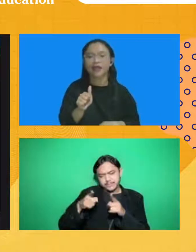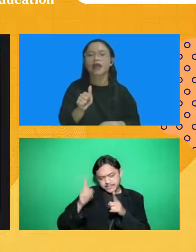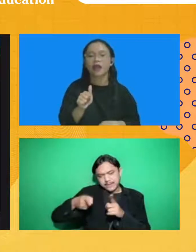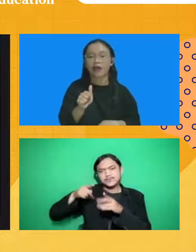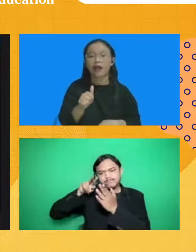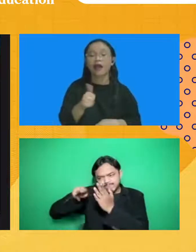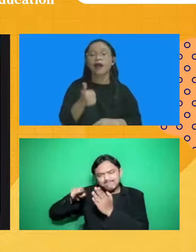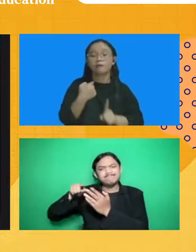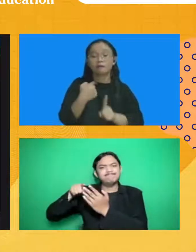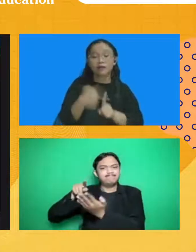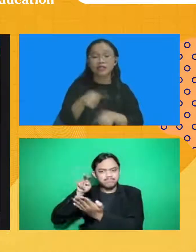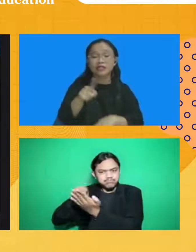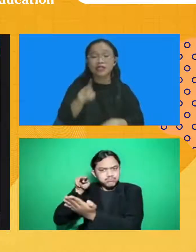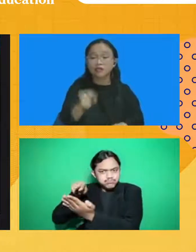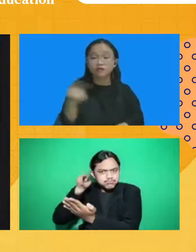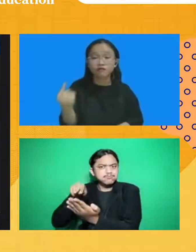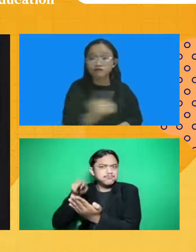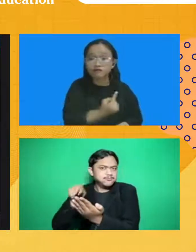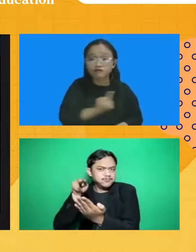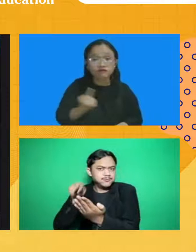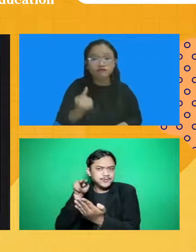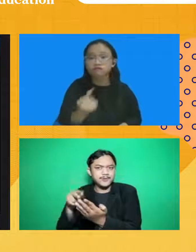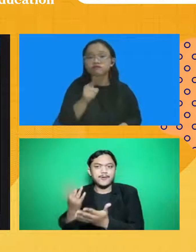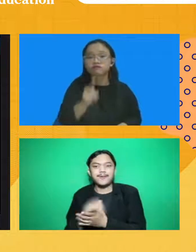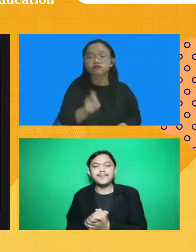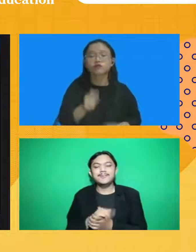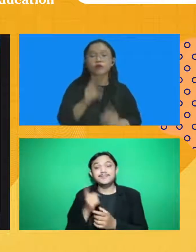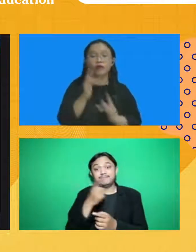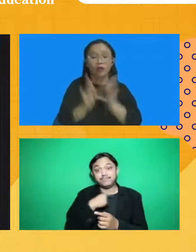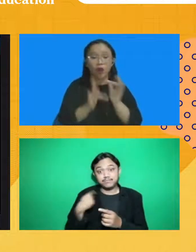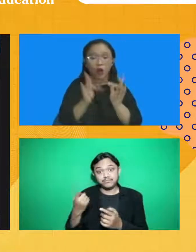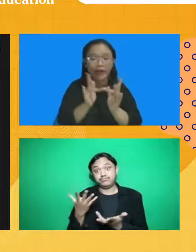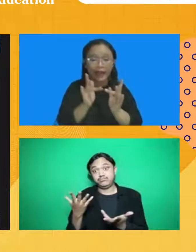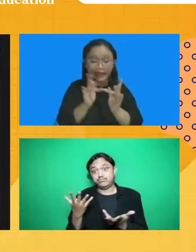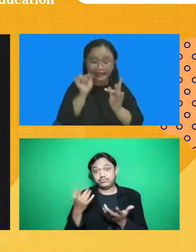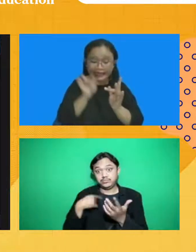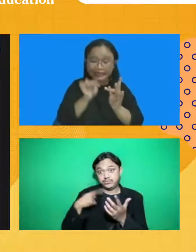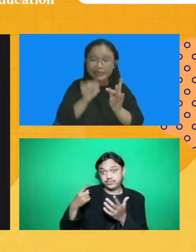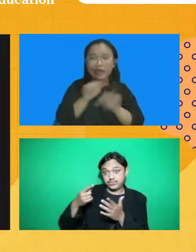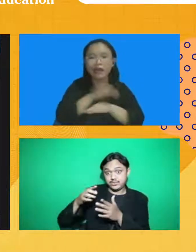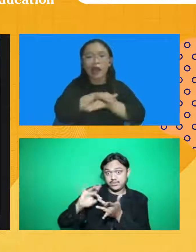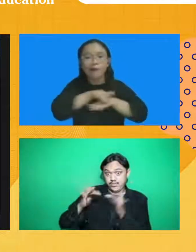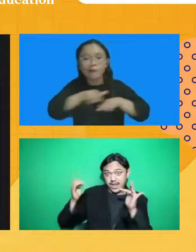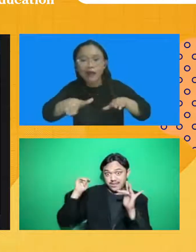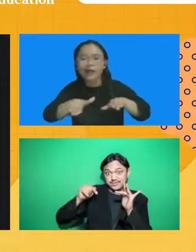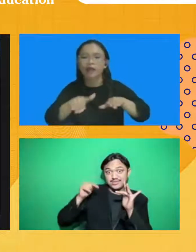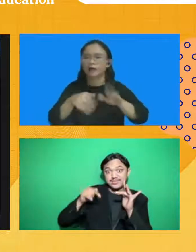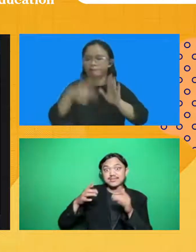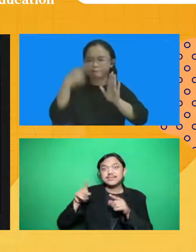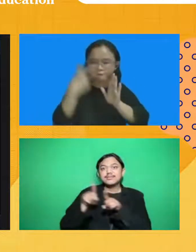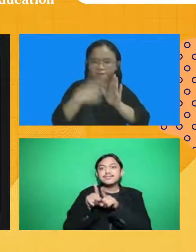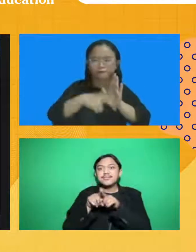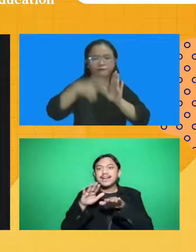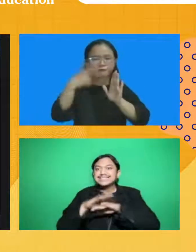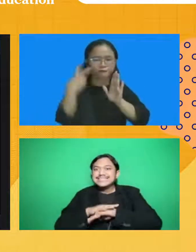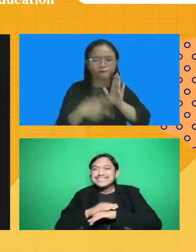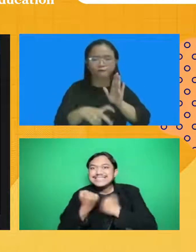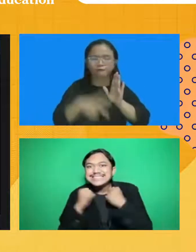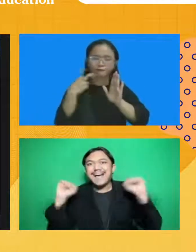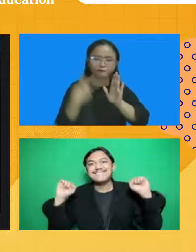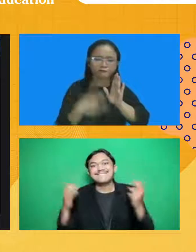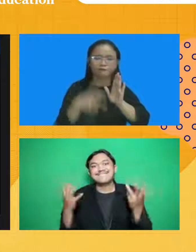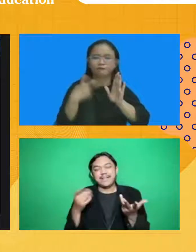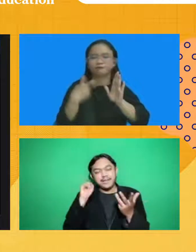our online presence is secure, we mentioned activating two-side